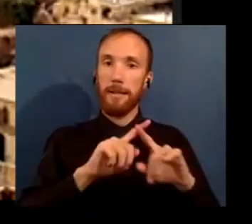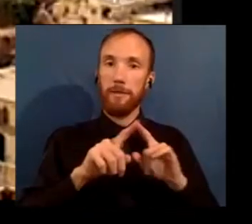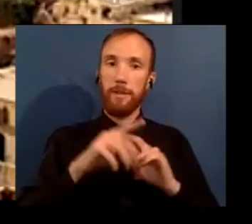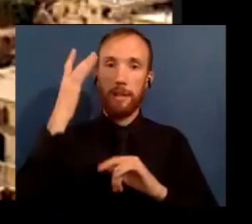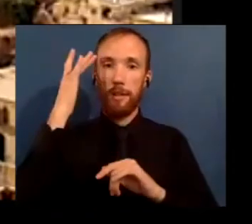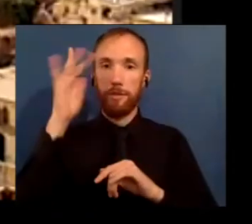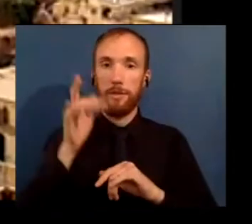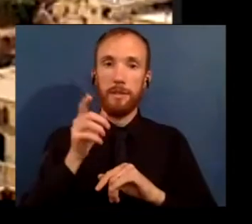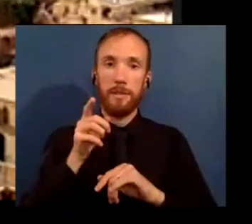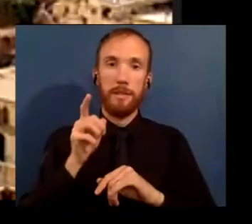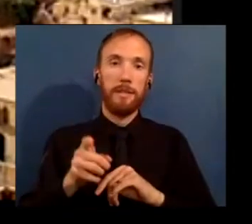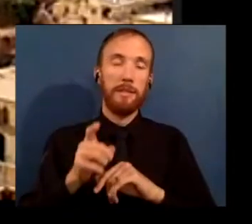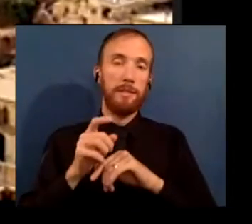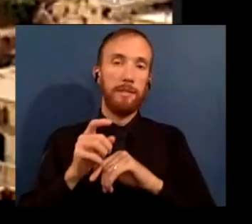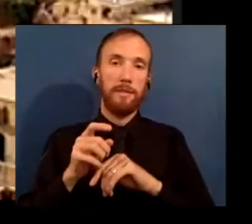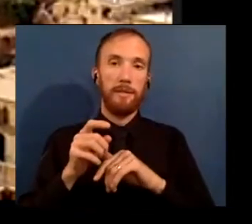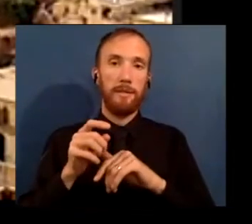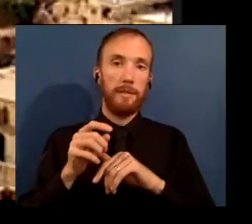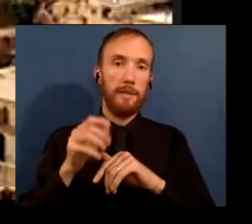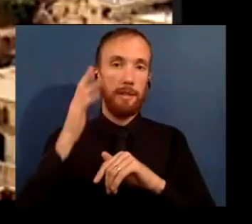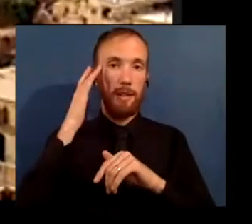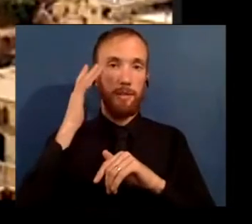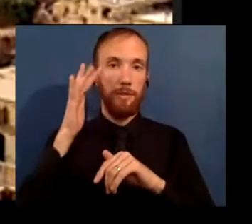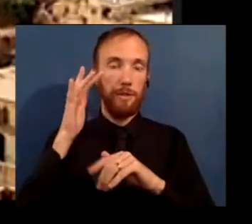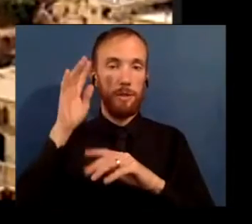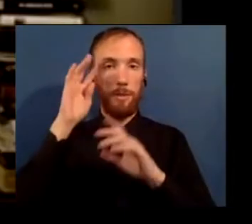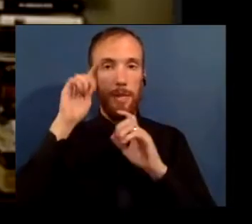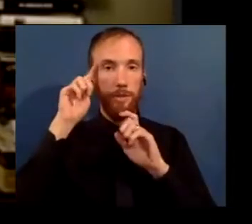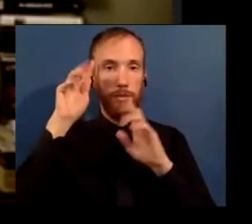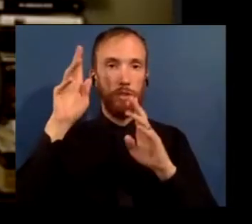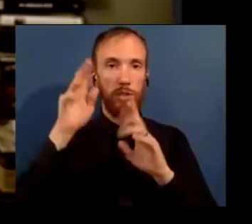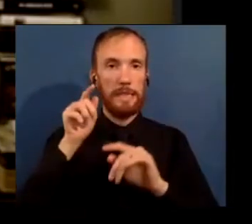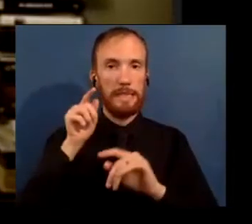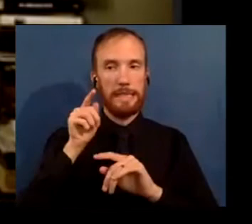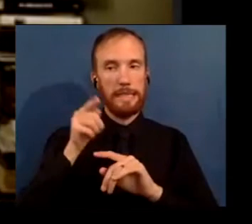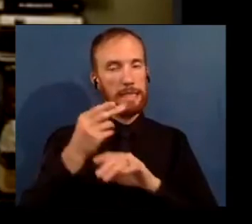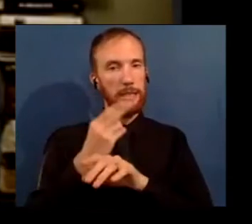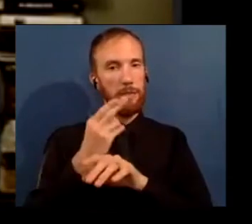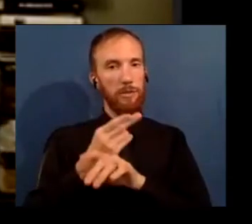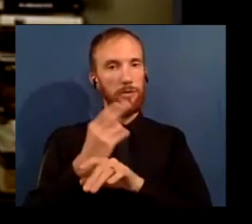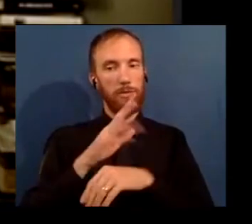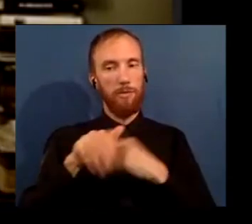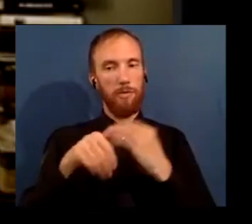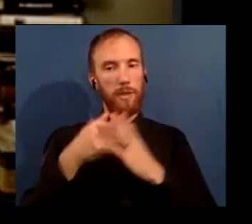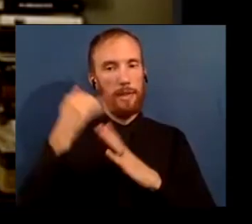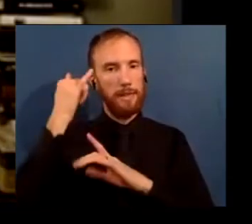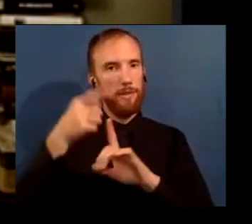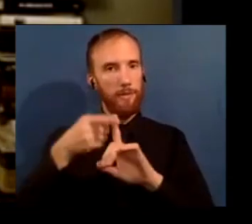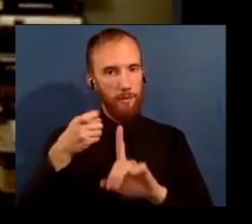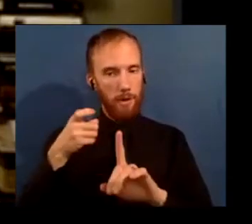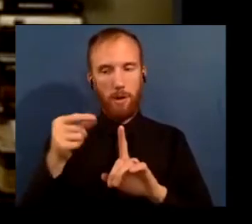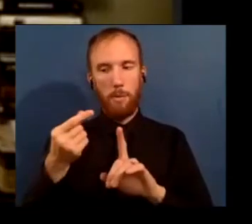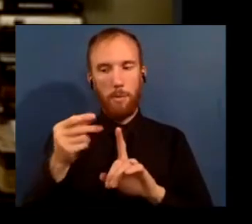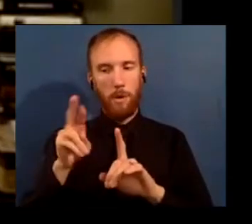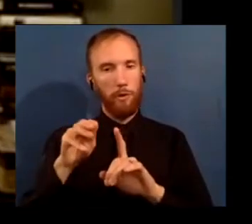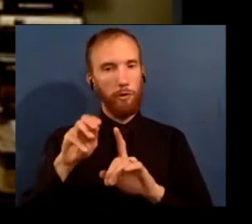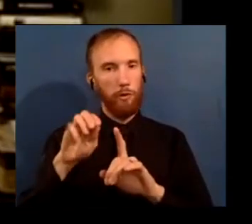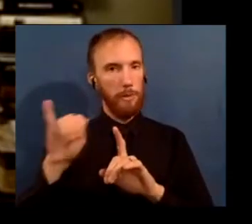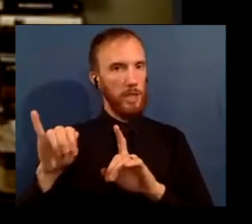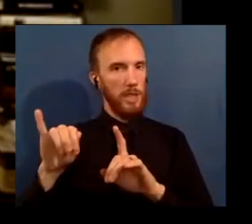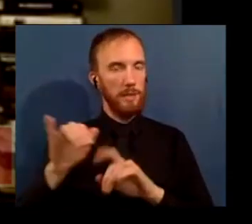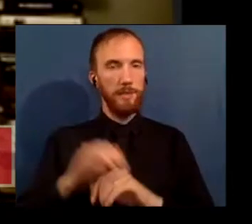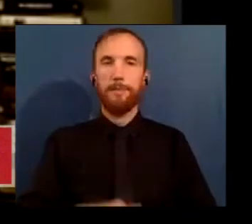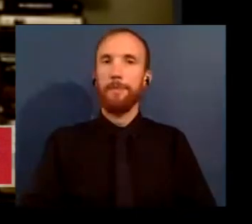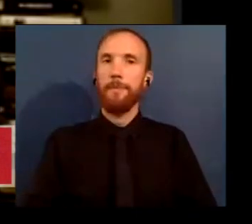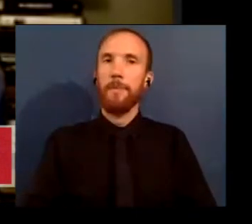Mills lift those ideas from Gramsci? Well, at this point, Nadine, I will